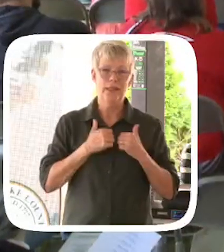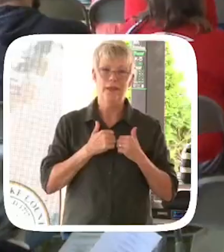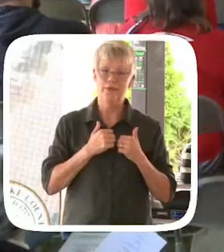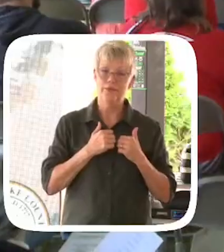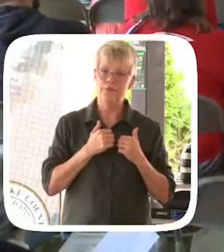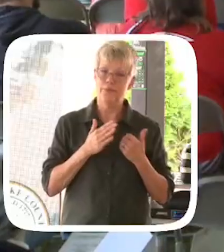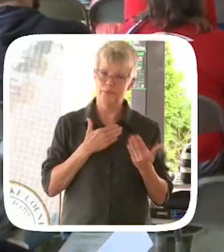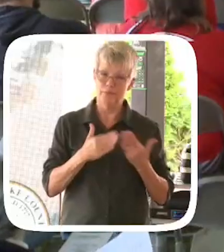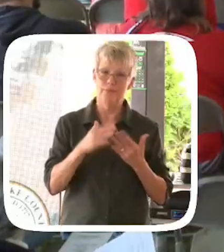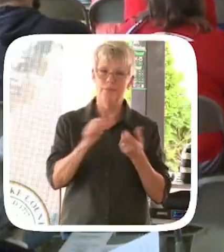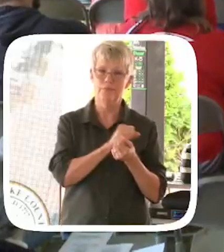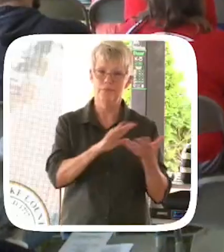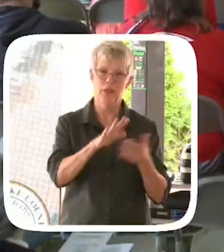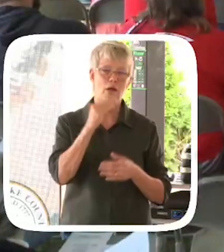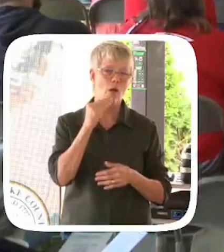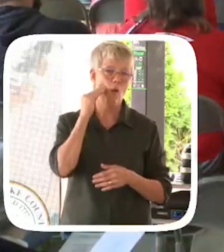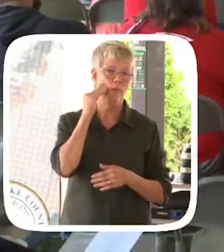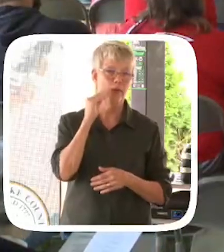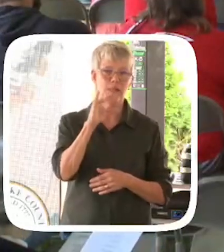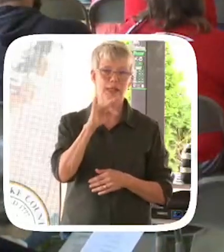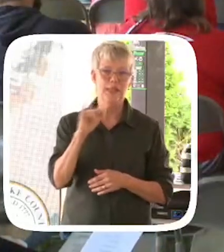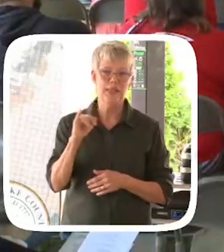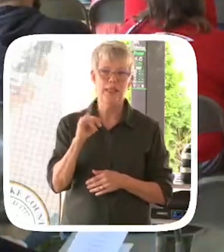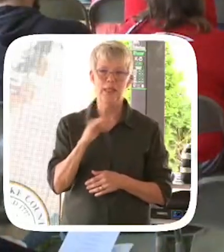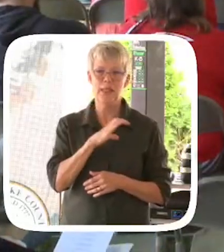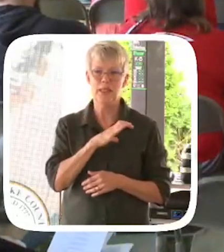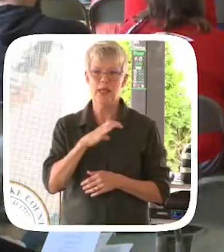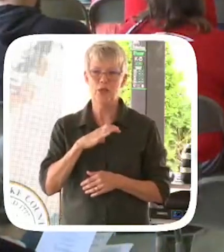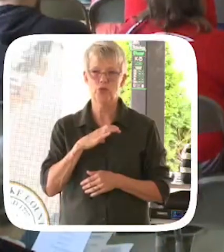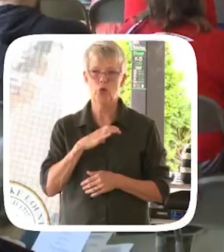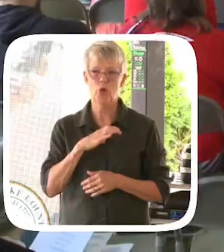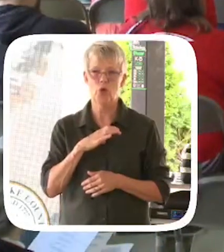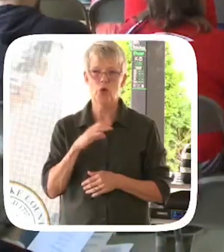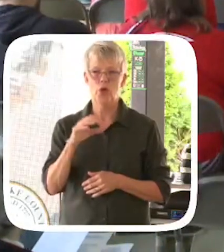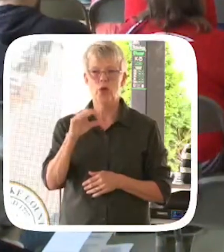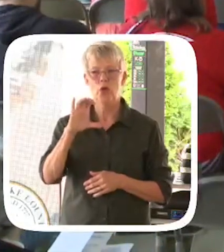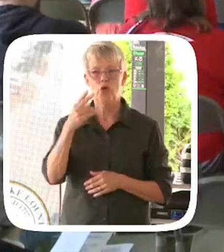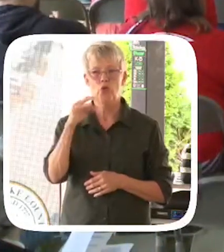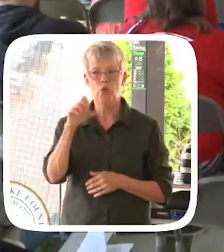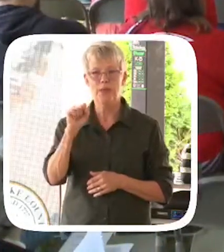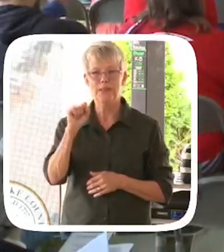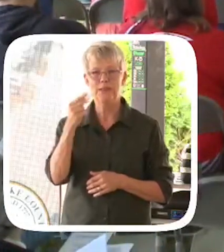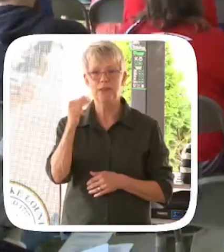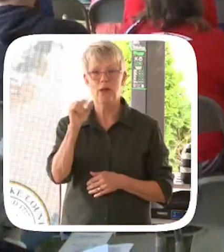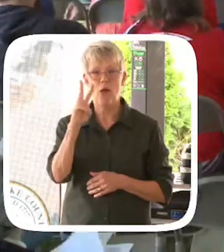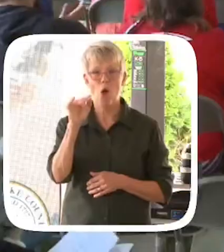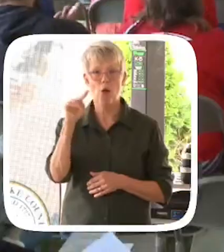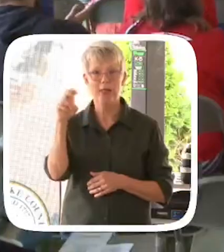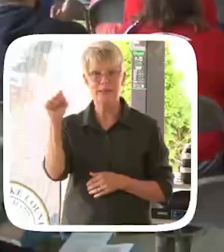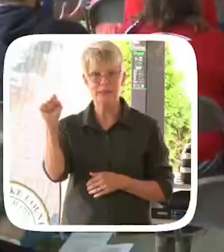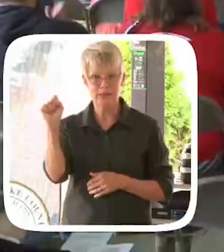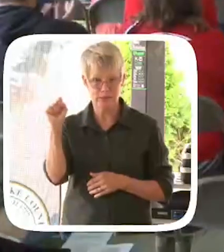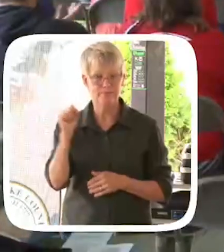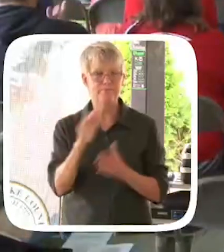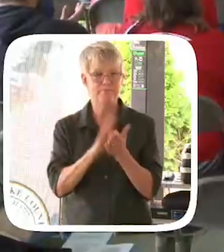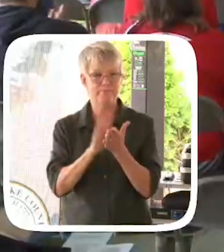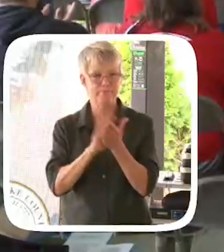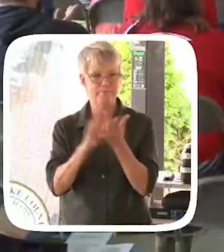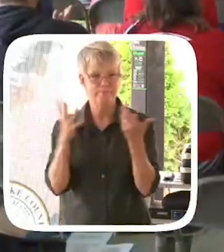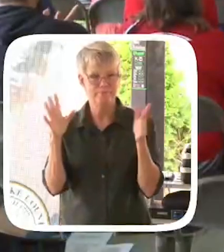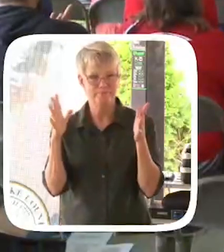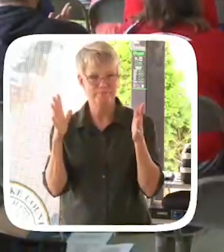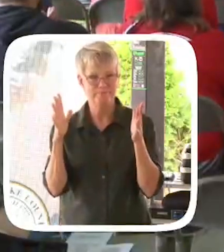own home. Here is City of Morganton Council member Chris Hawkins. Chris.